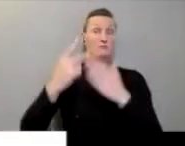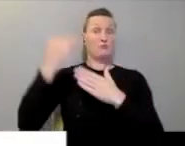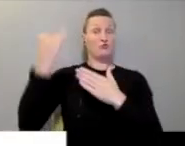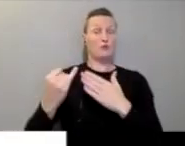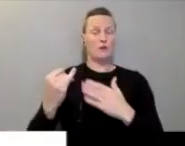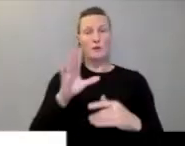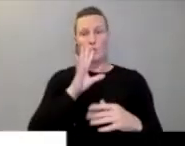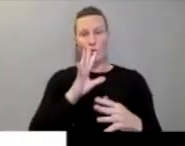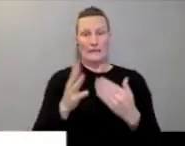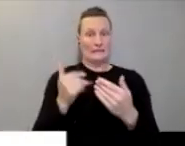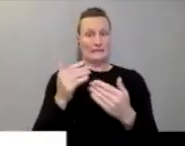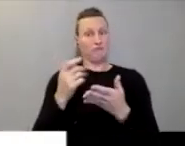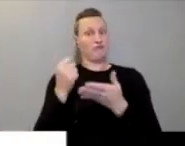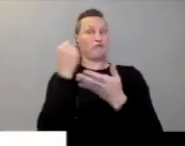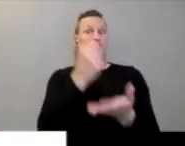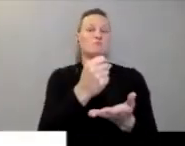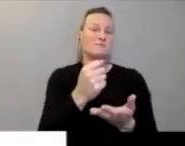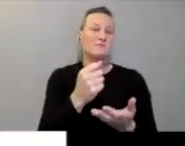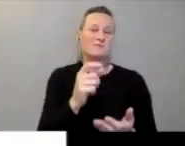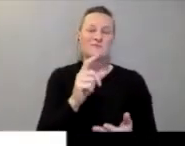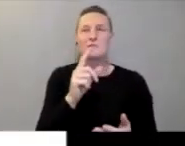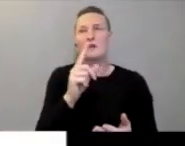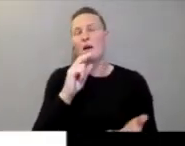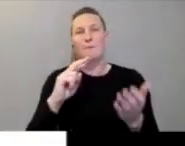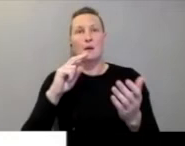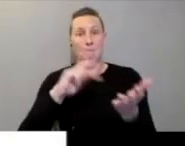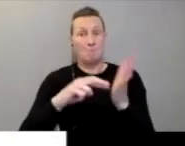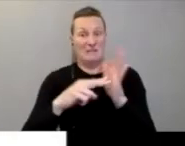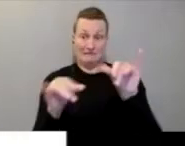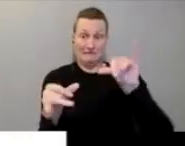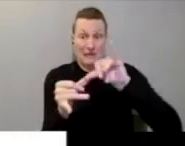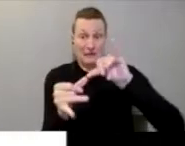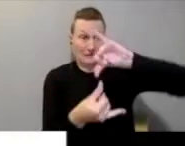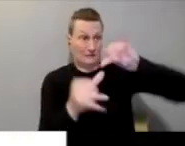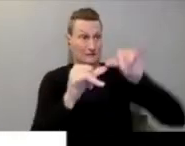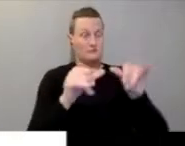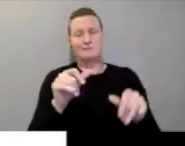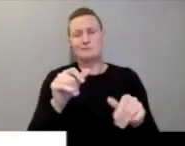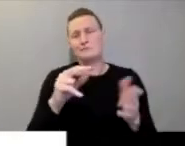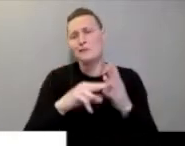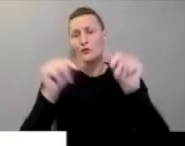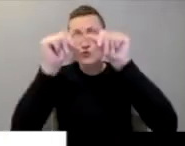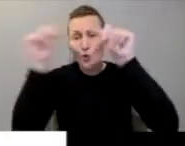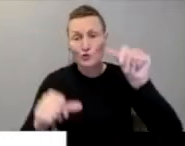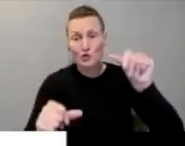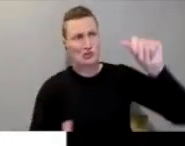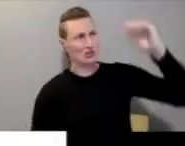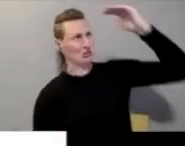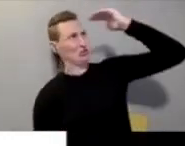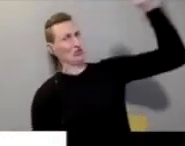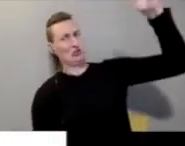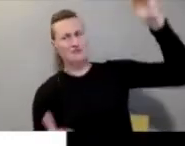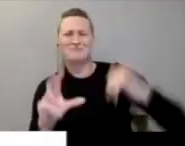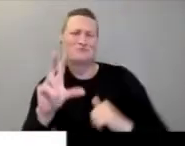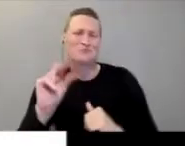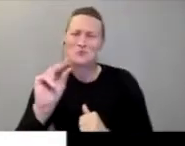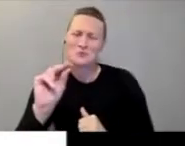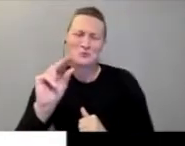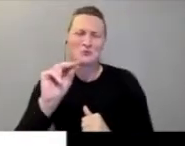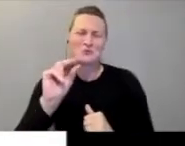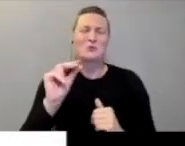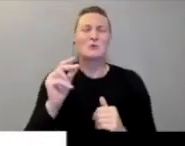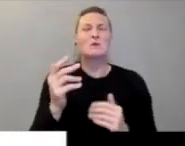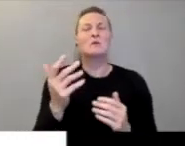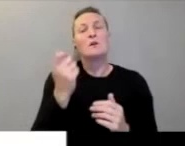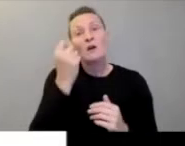something, it doesn't have to be a 40-foot tall sculpture at all, but it has to be something that